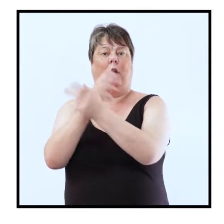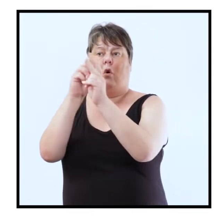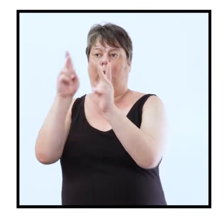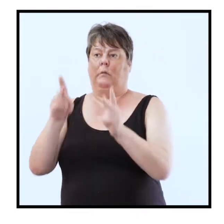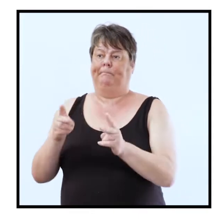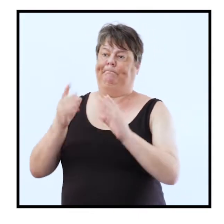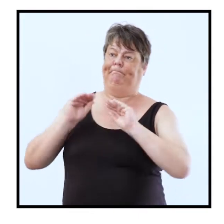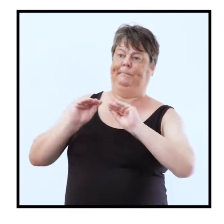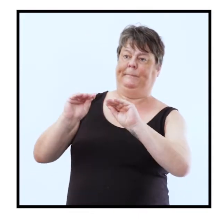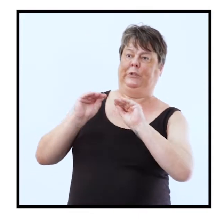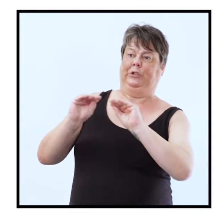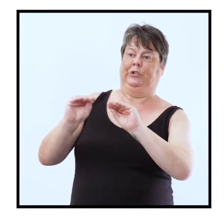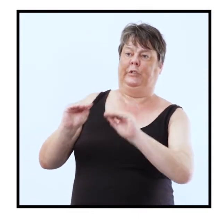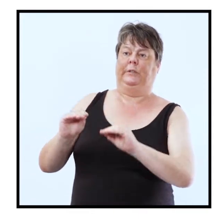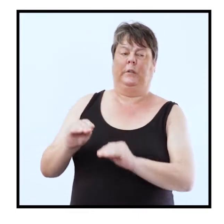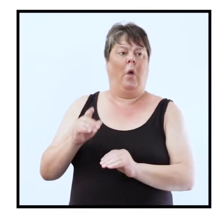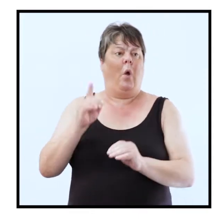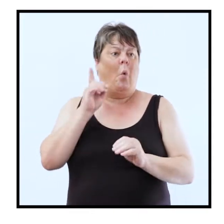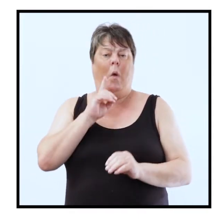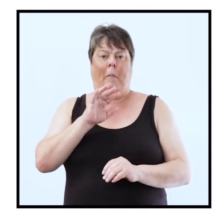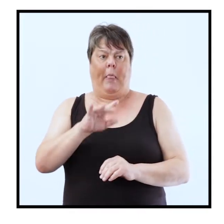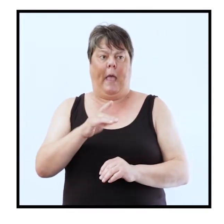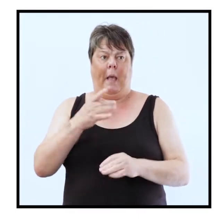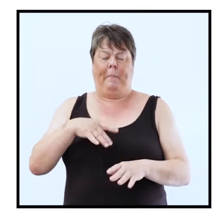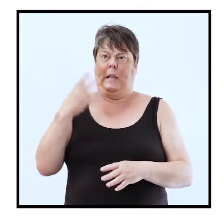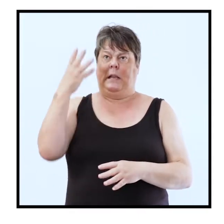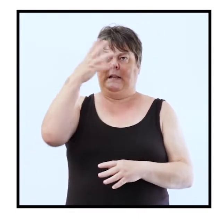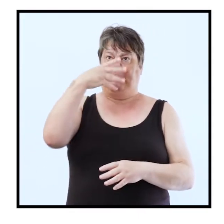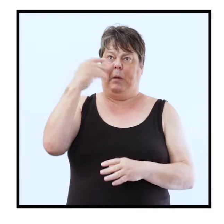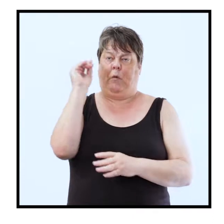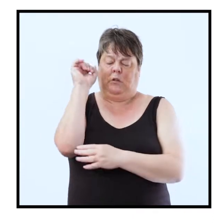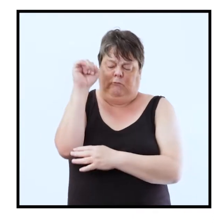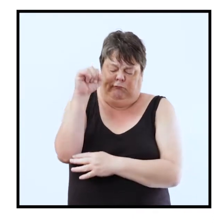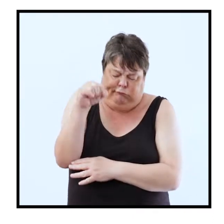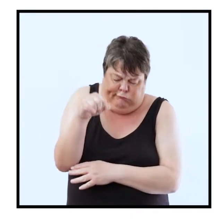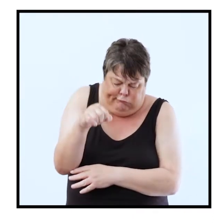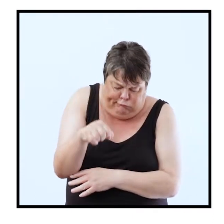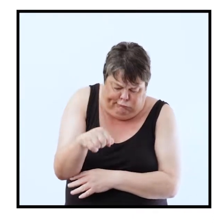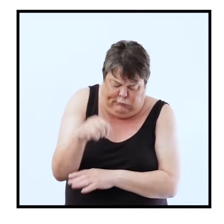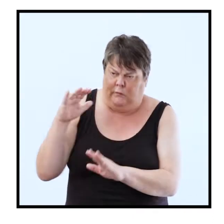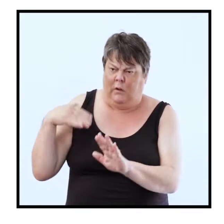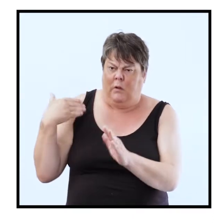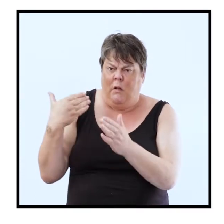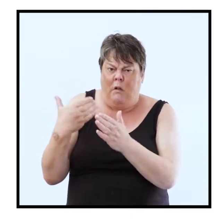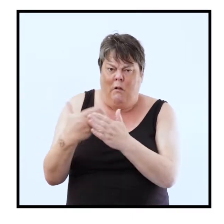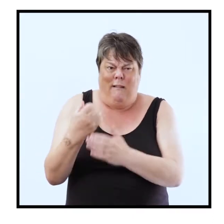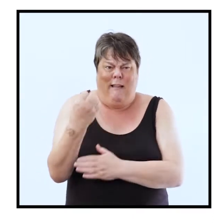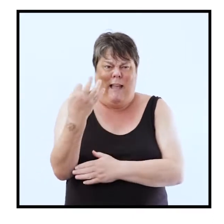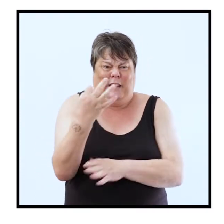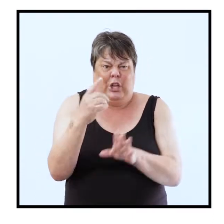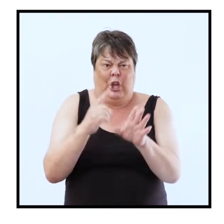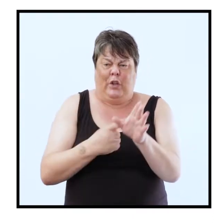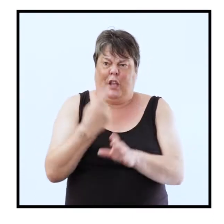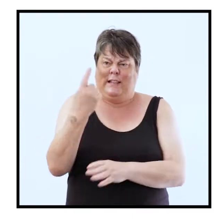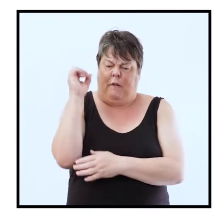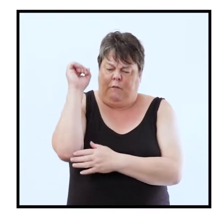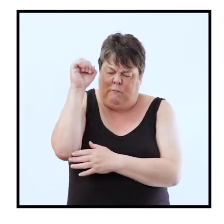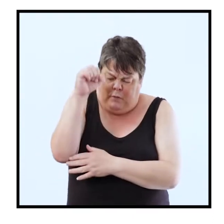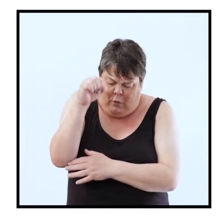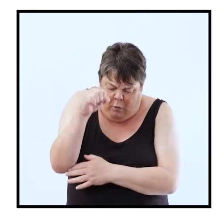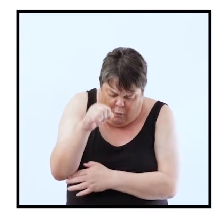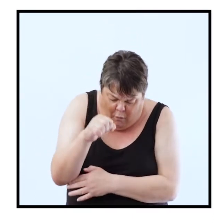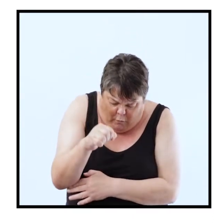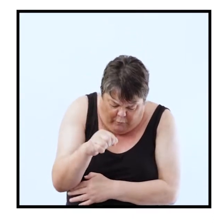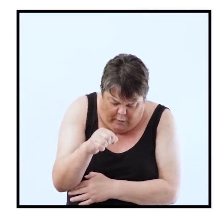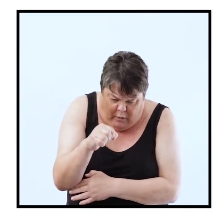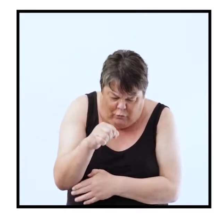and a woman was there who had been crippled by a spirit for 18 years she was bent over and could